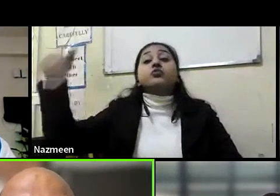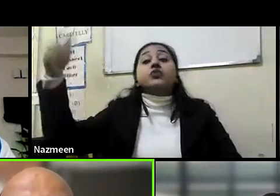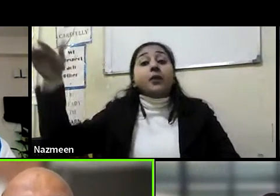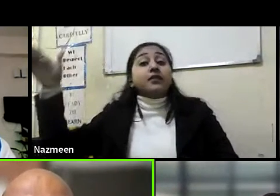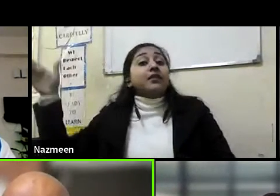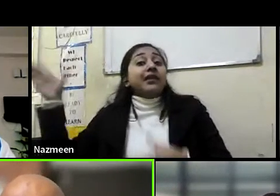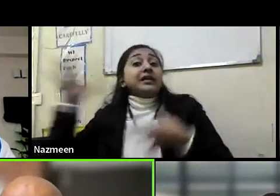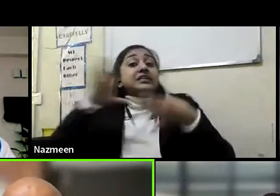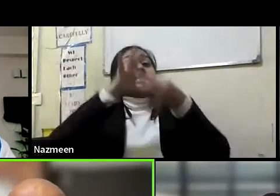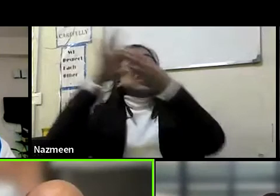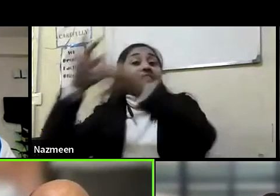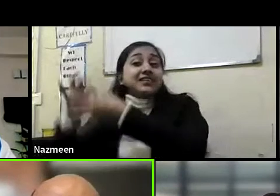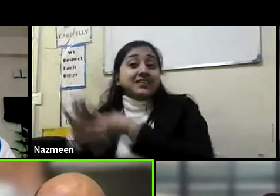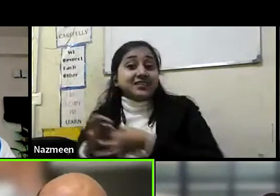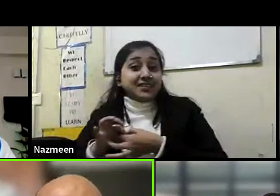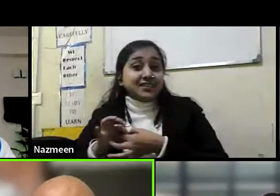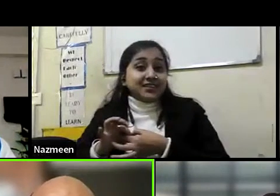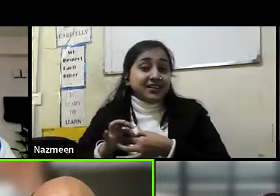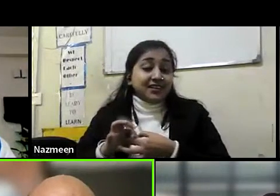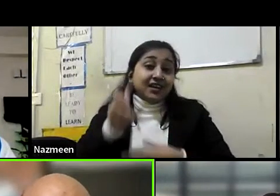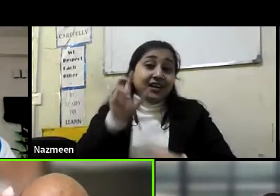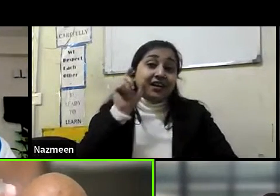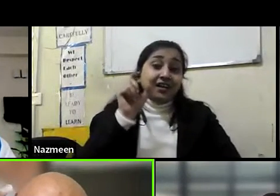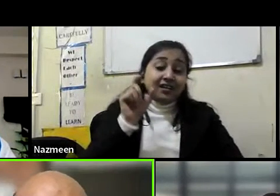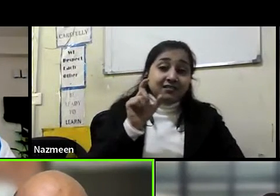A multiplier effect. So definitely, sir,